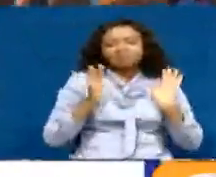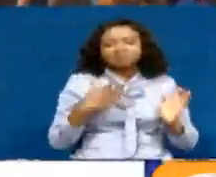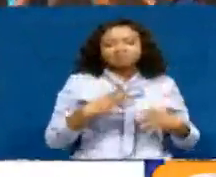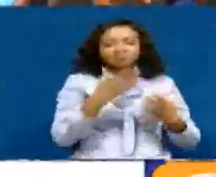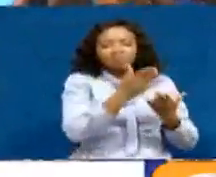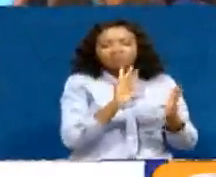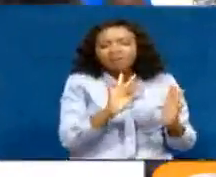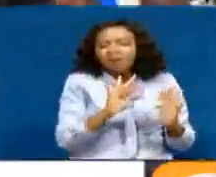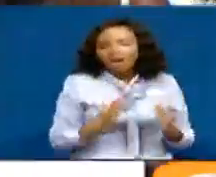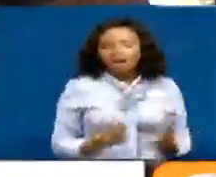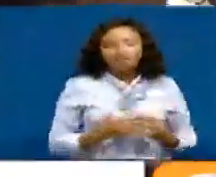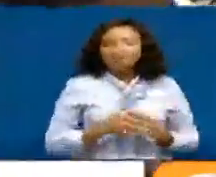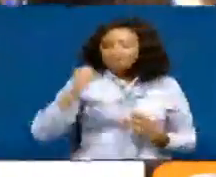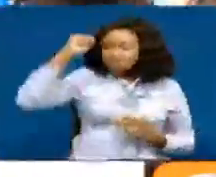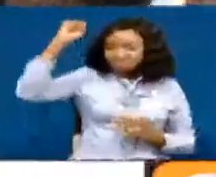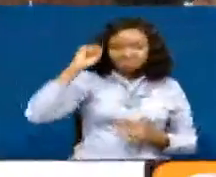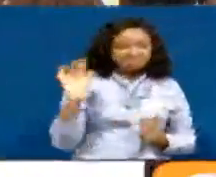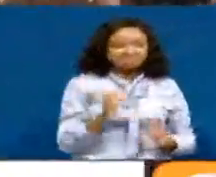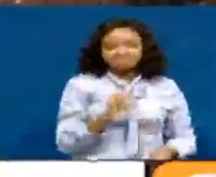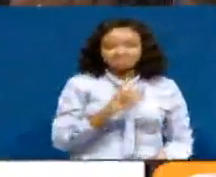recent demolitions in the area.